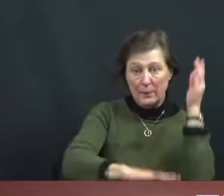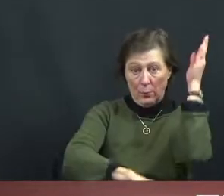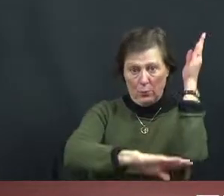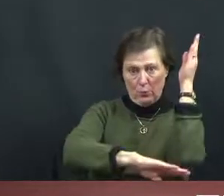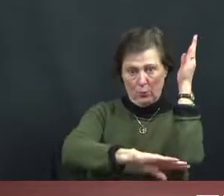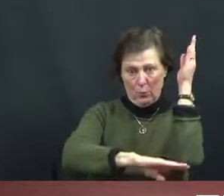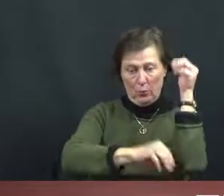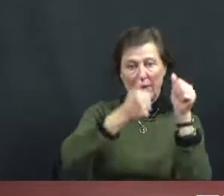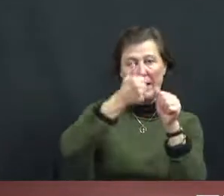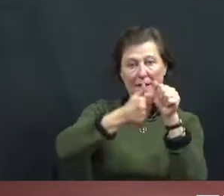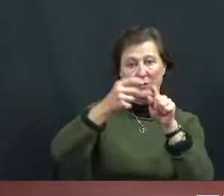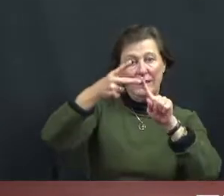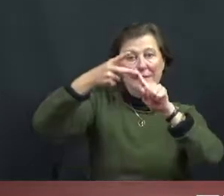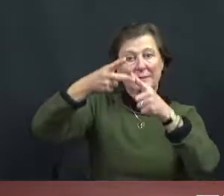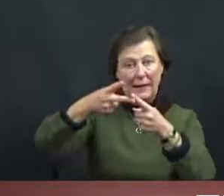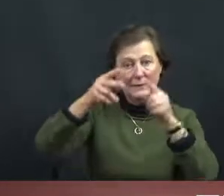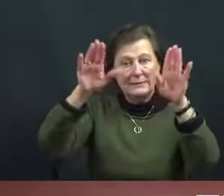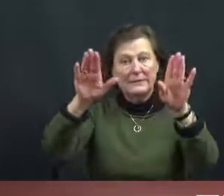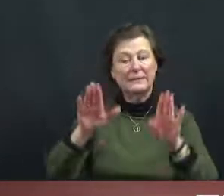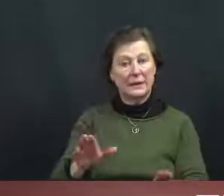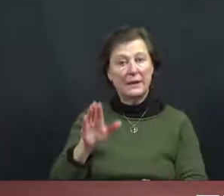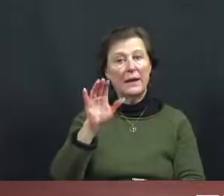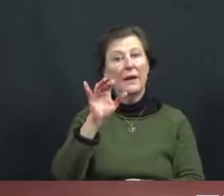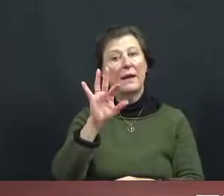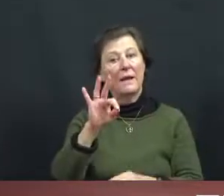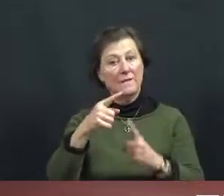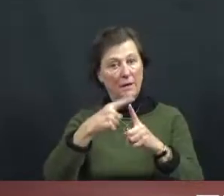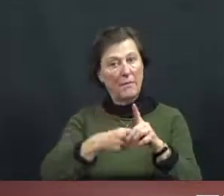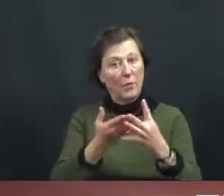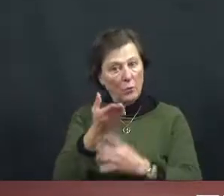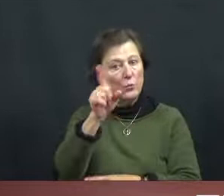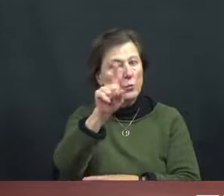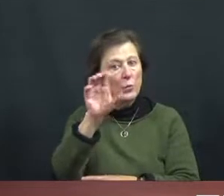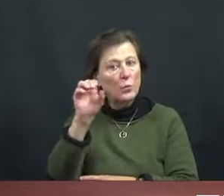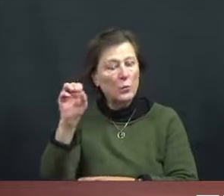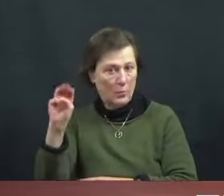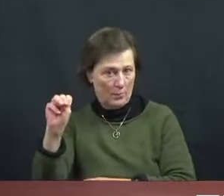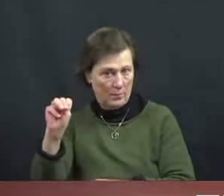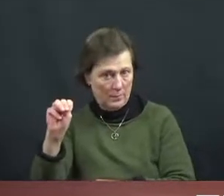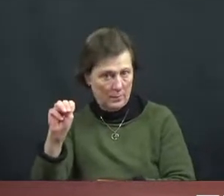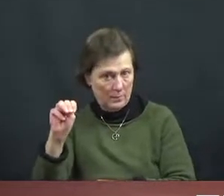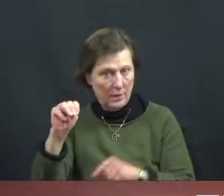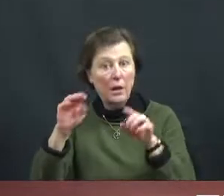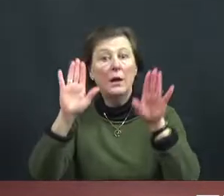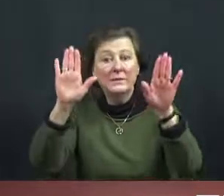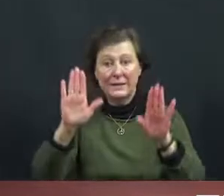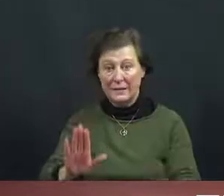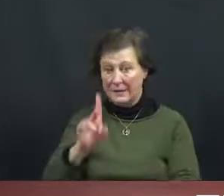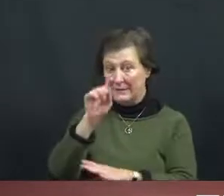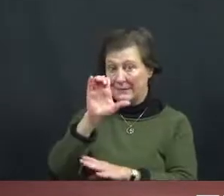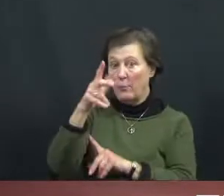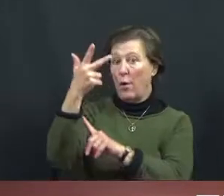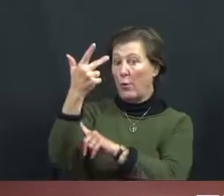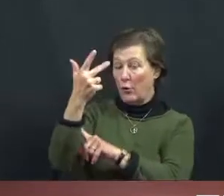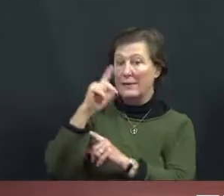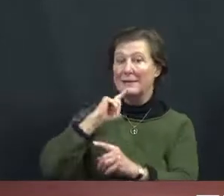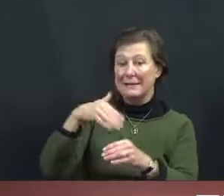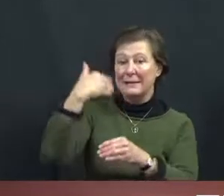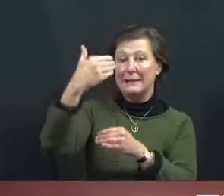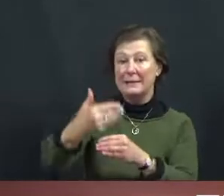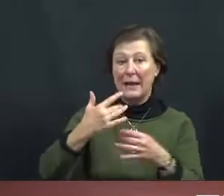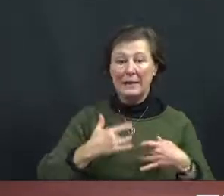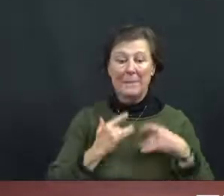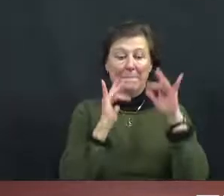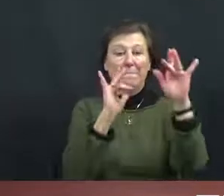second Sunday of the month via Zoom. Sunday, December 13th, is the next